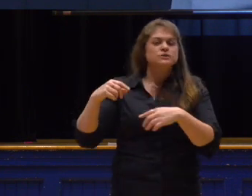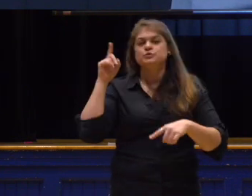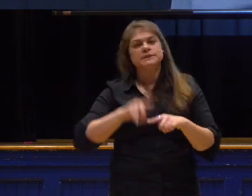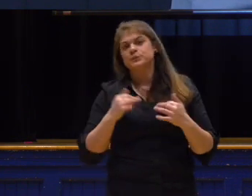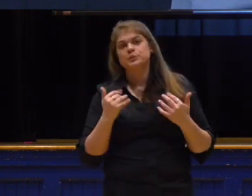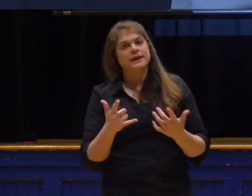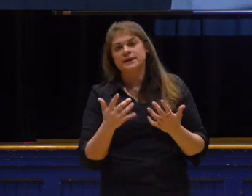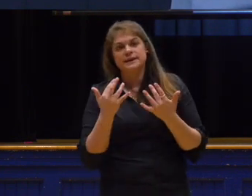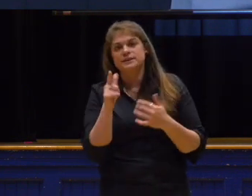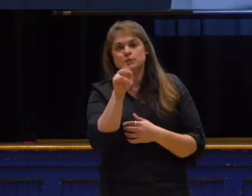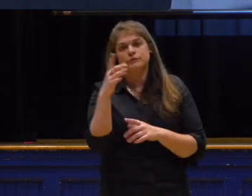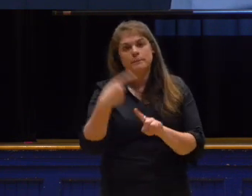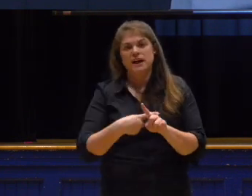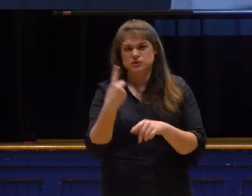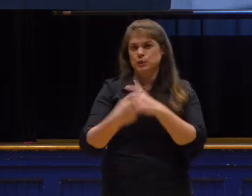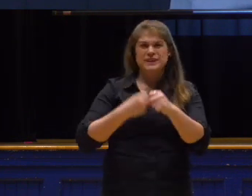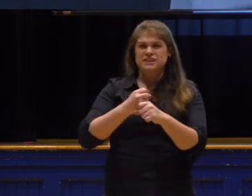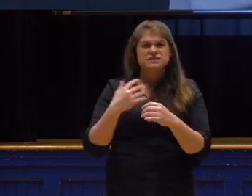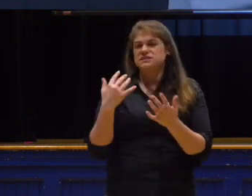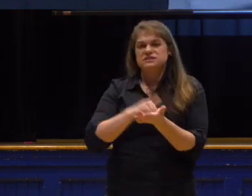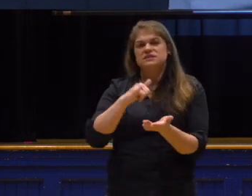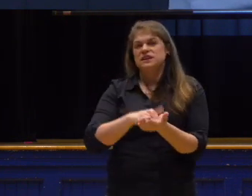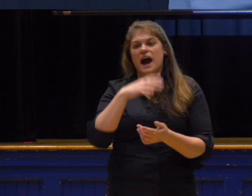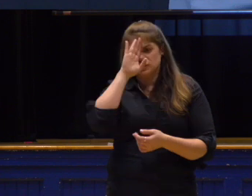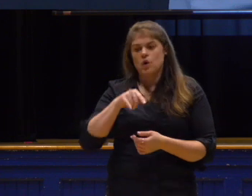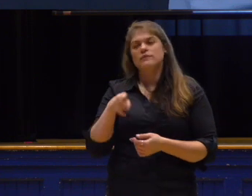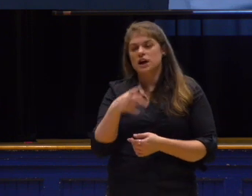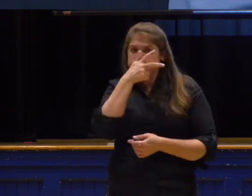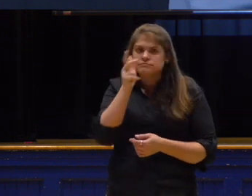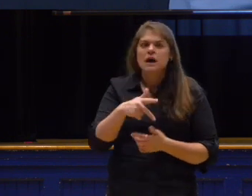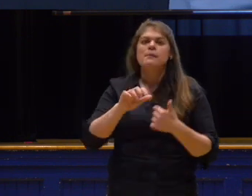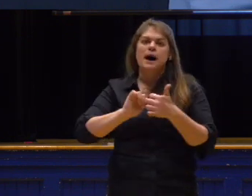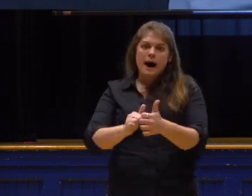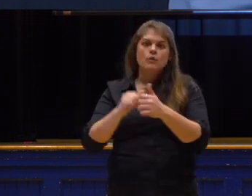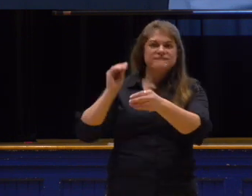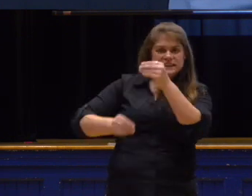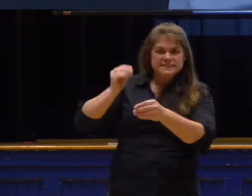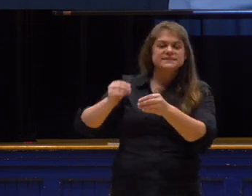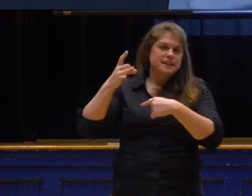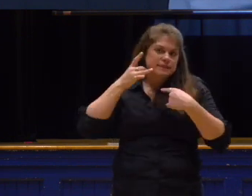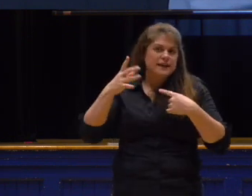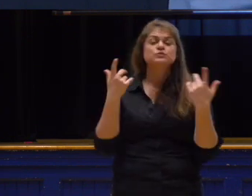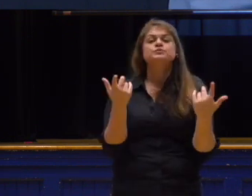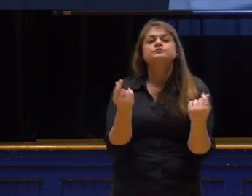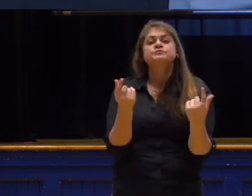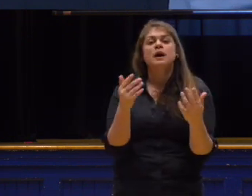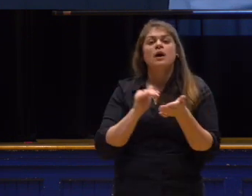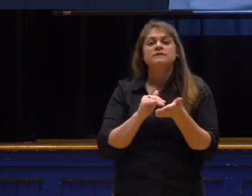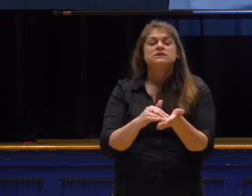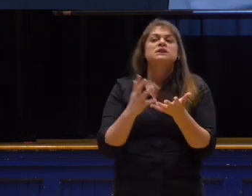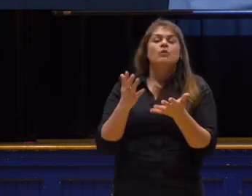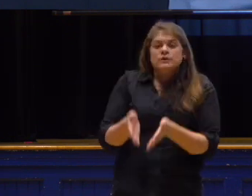wait 24 months. So I know they don't have a great track record in some cases of getting some of those fixed. So what we've done in a lot of cases